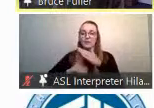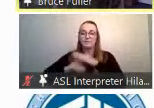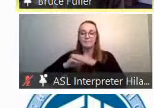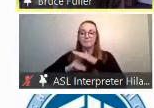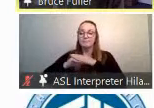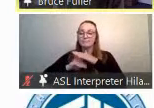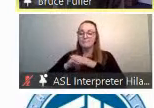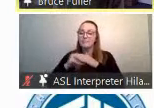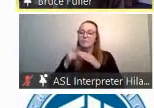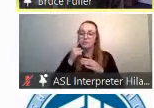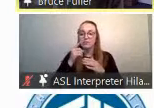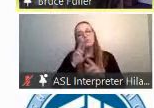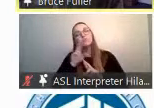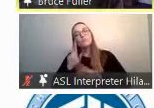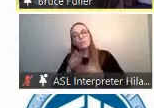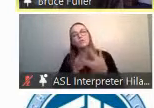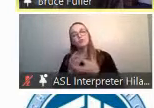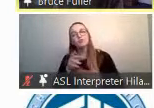by R&Rs